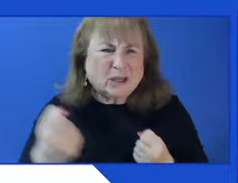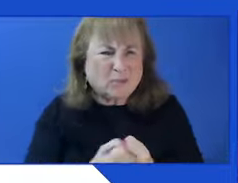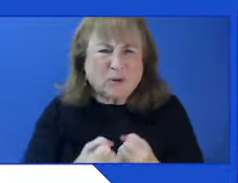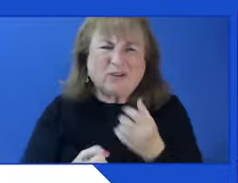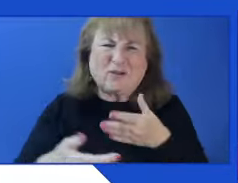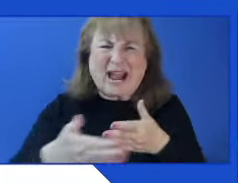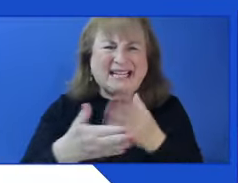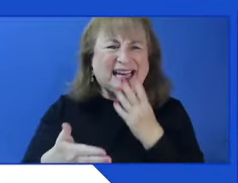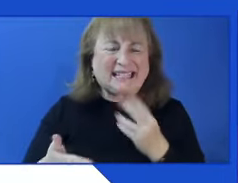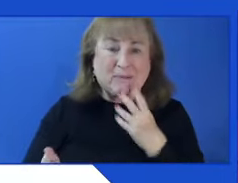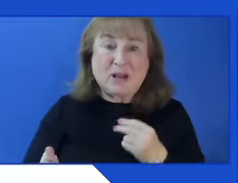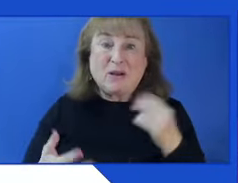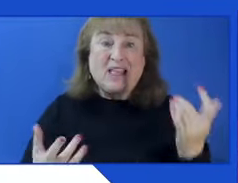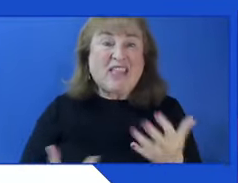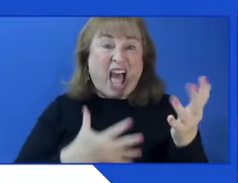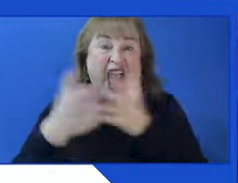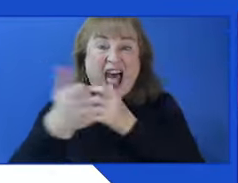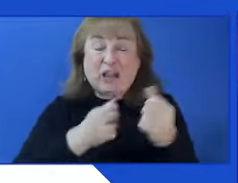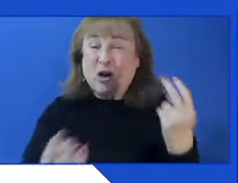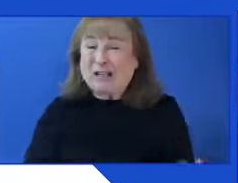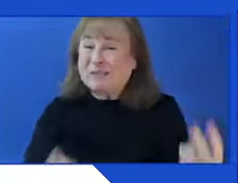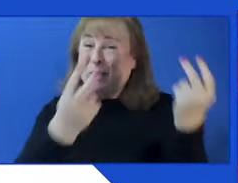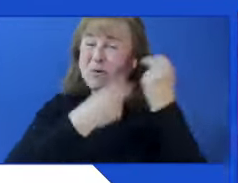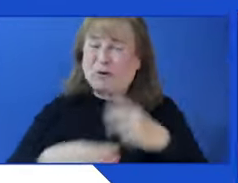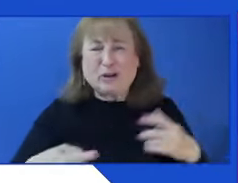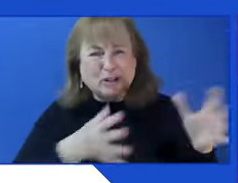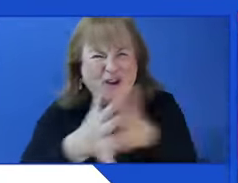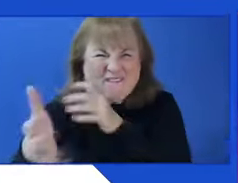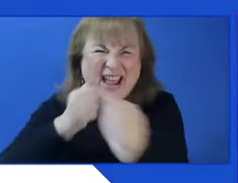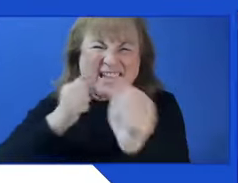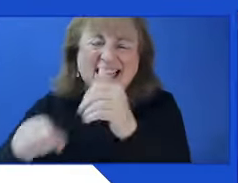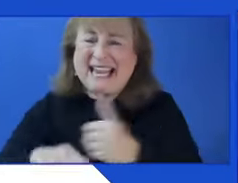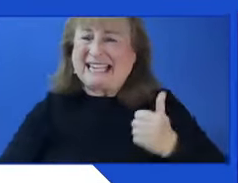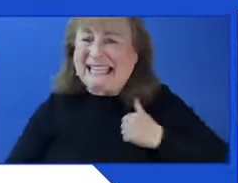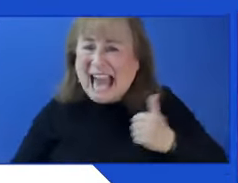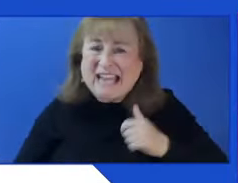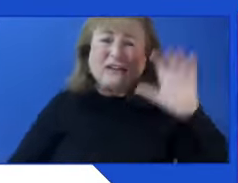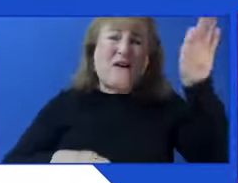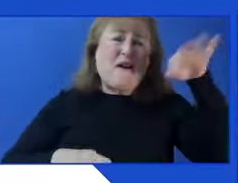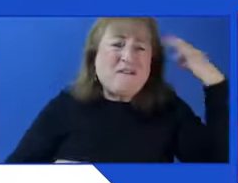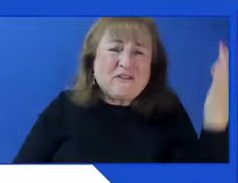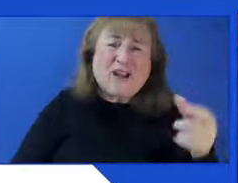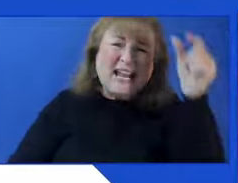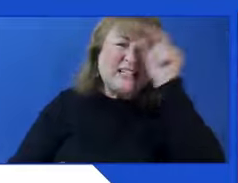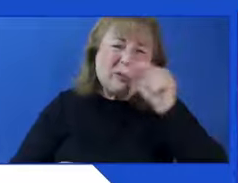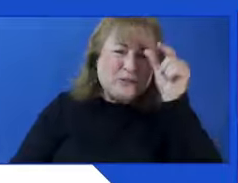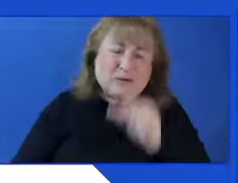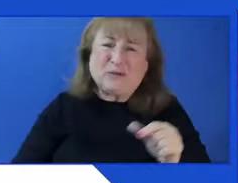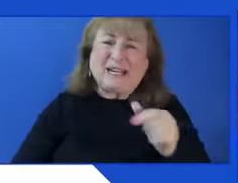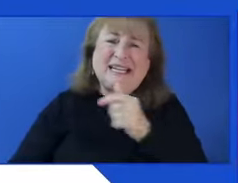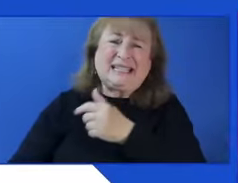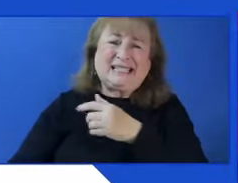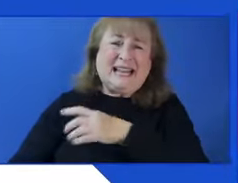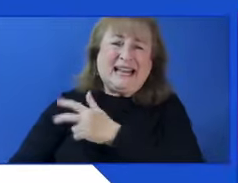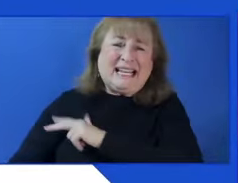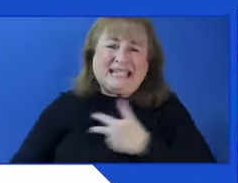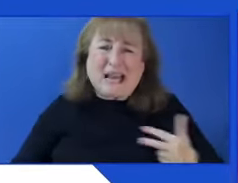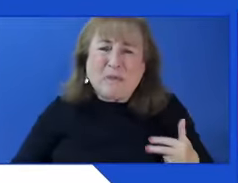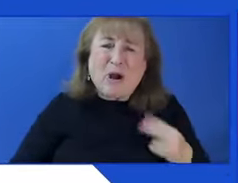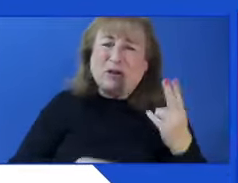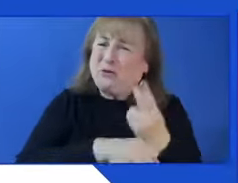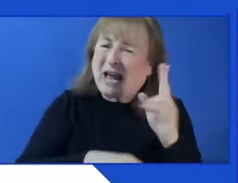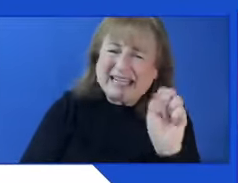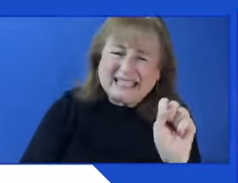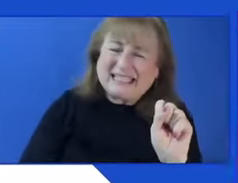When Holocaust memorials are vandalized in Canada, France, Greece, Denmark, or the United States, when